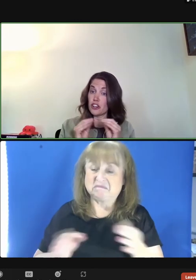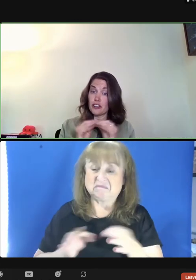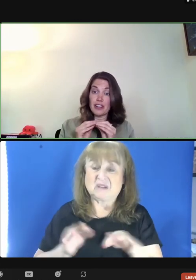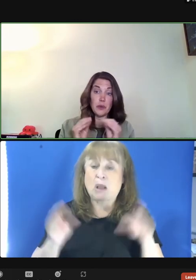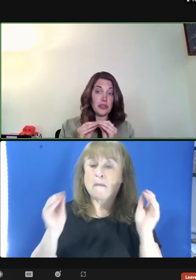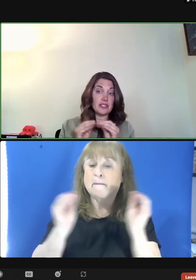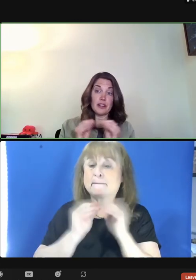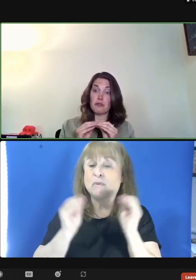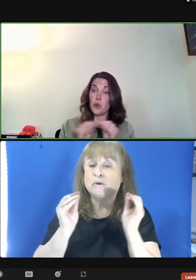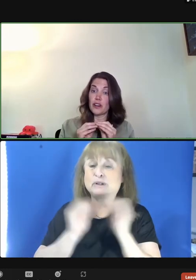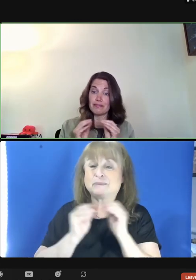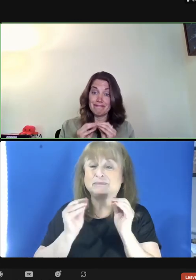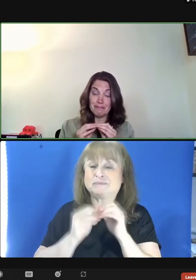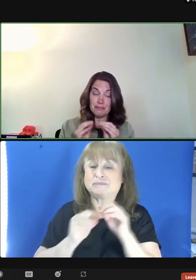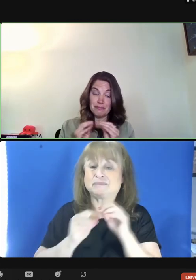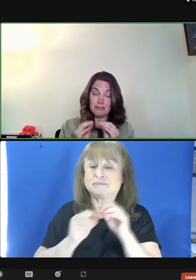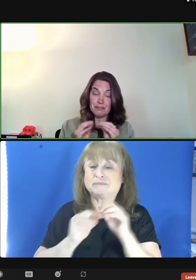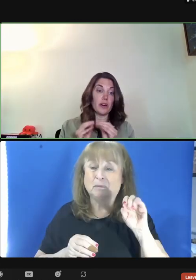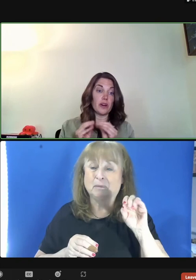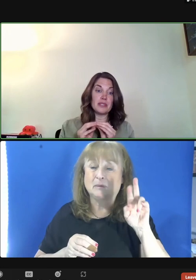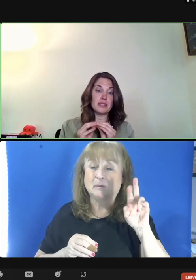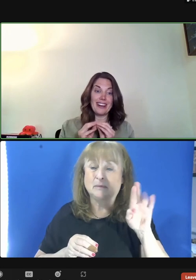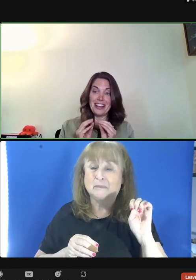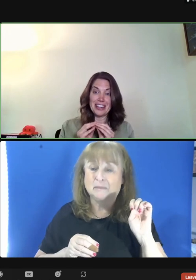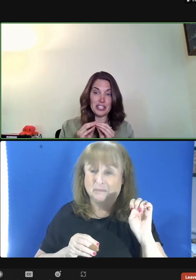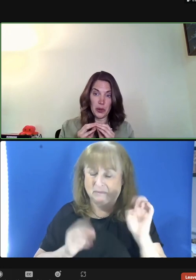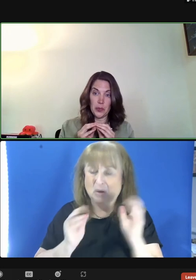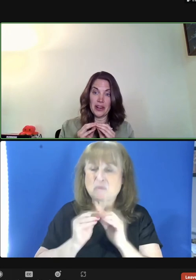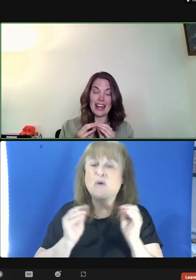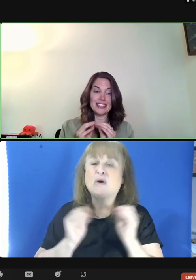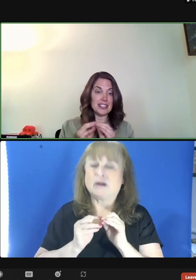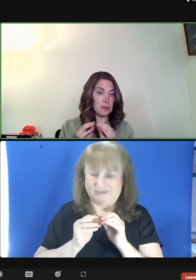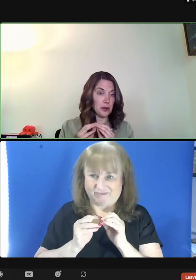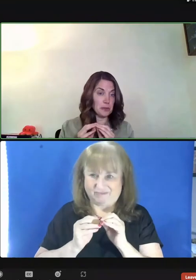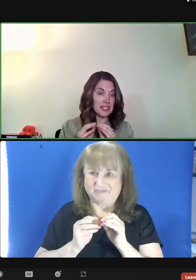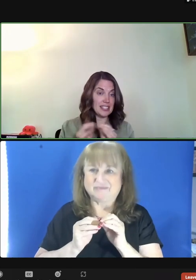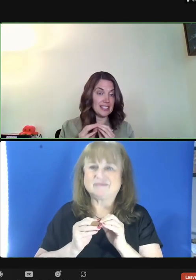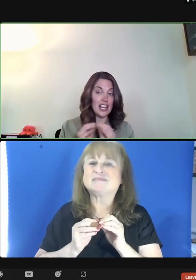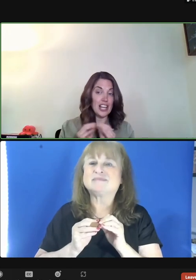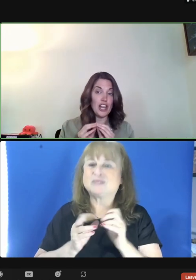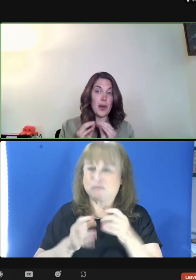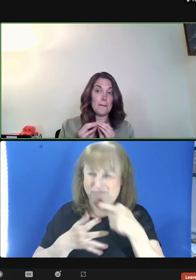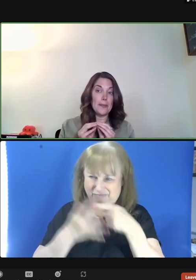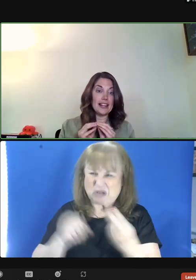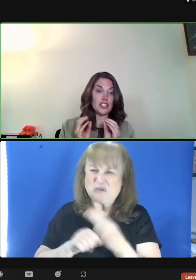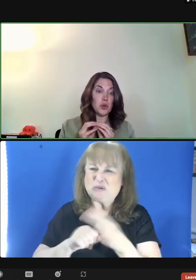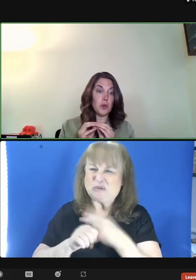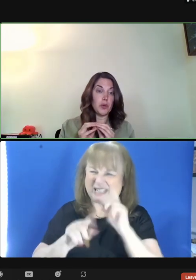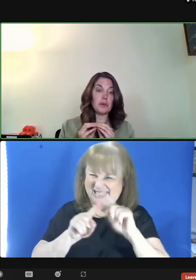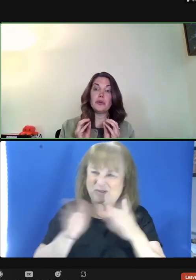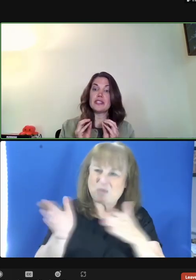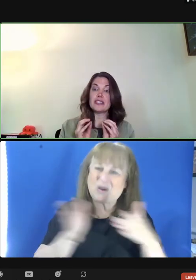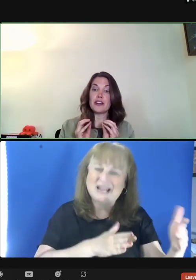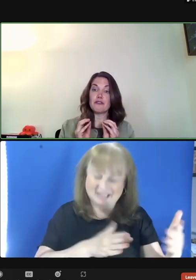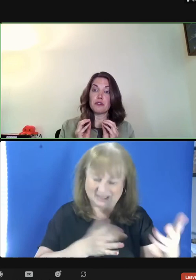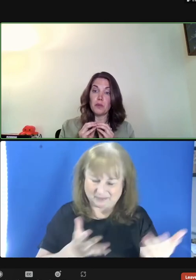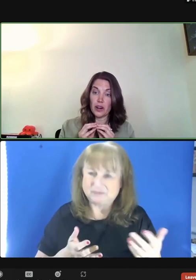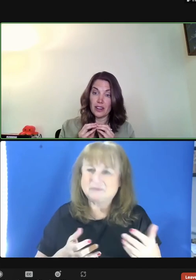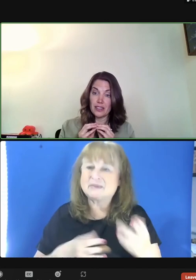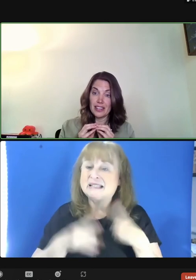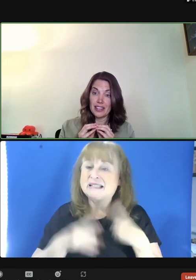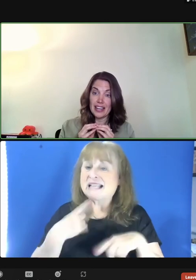simply, we often start right with the sign for more. More comes out a lot. It's a quick one. It has a lot of purposes. But so when we use